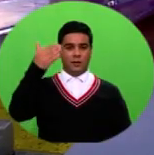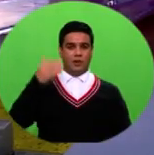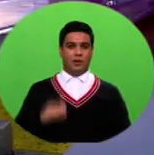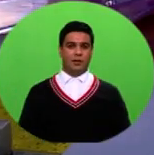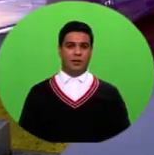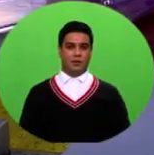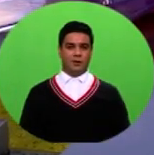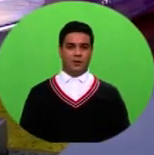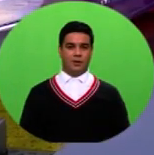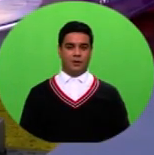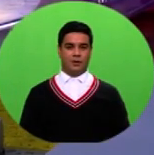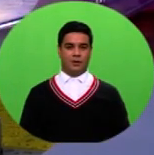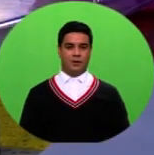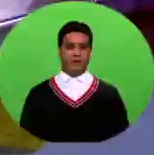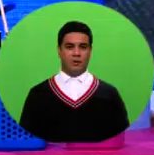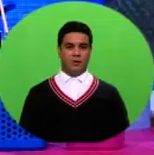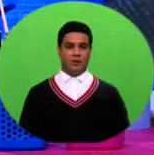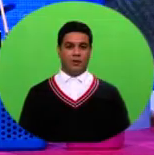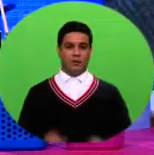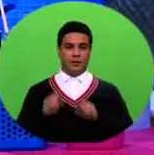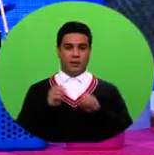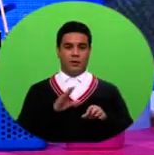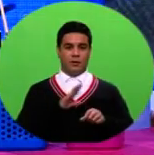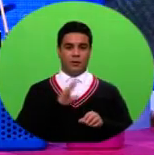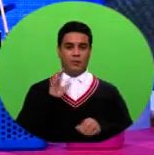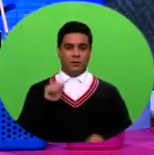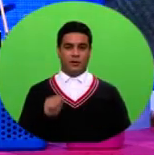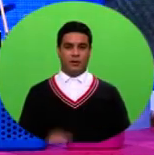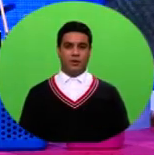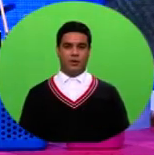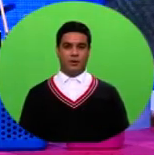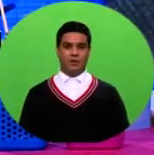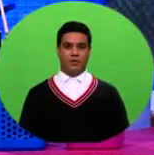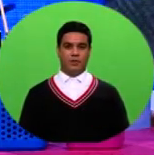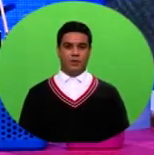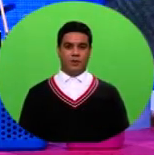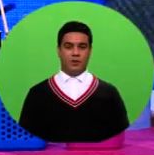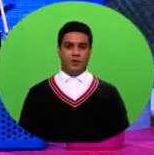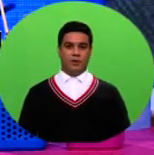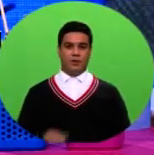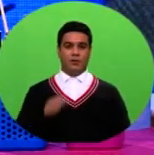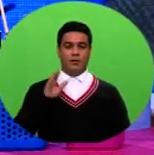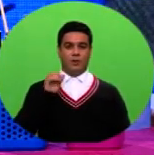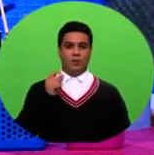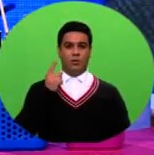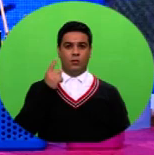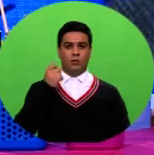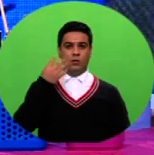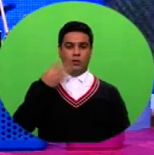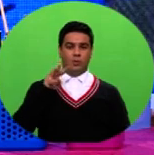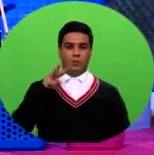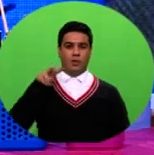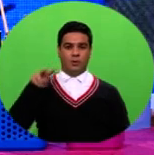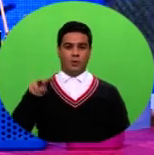tashlaymiz va yon yoqlarini men 140